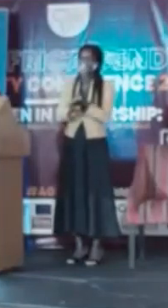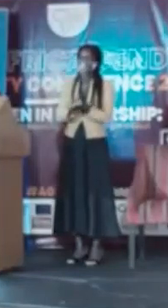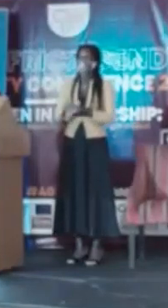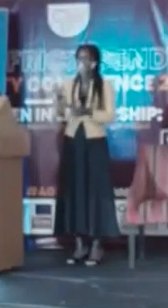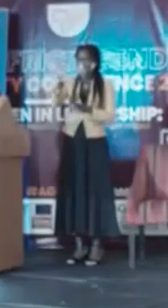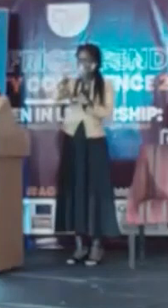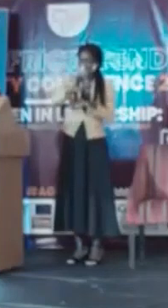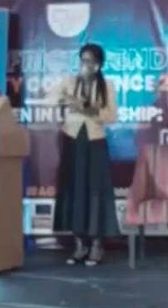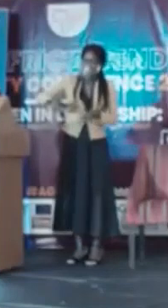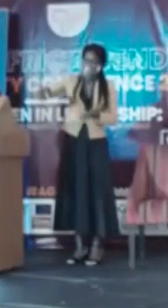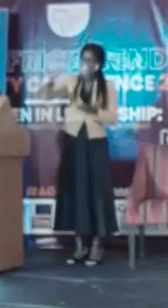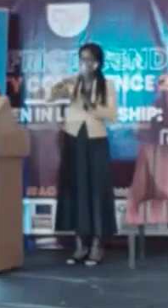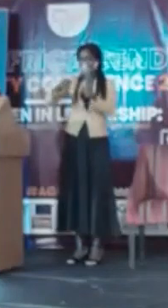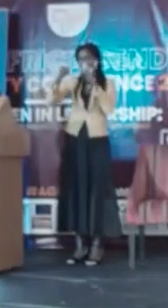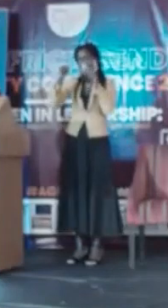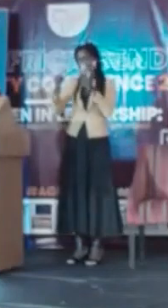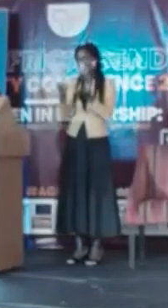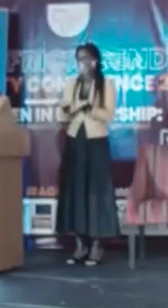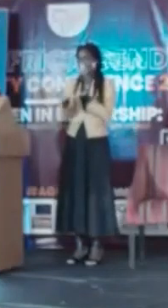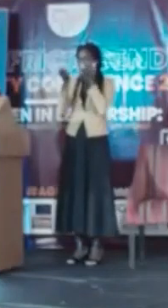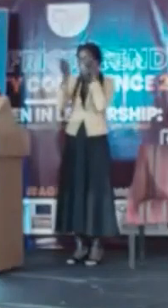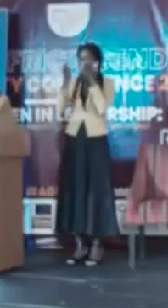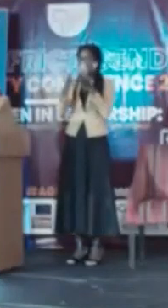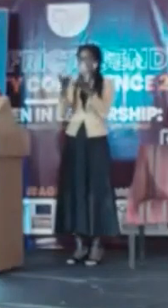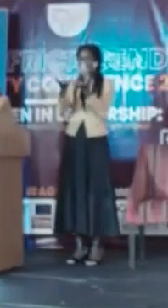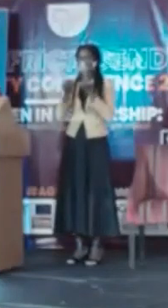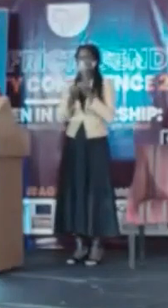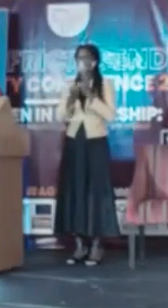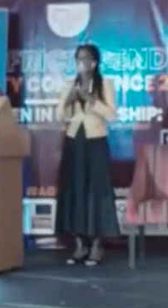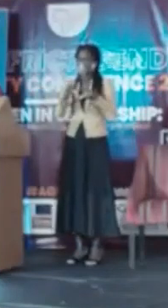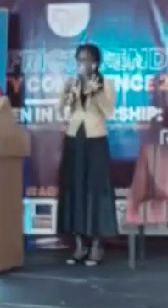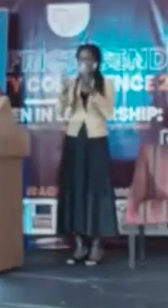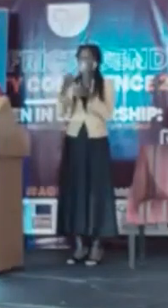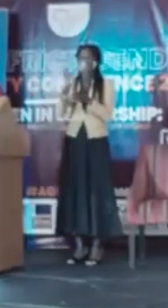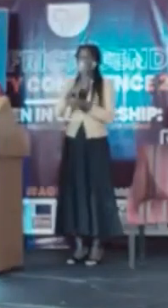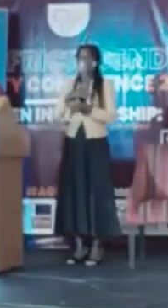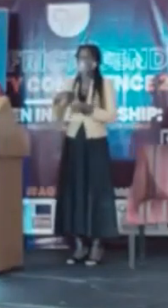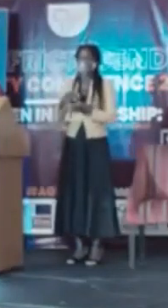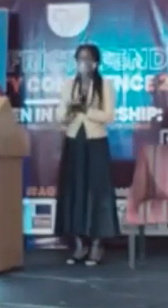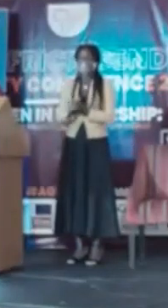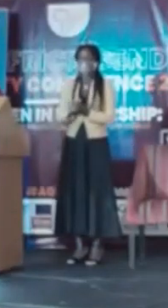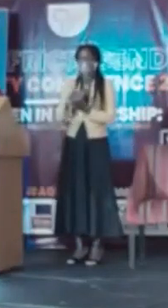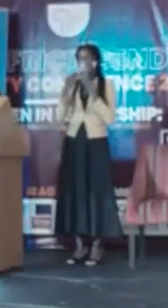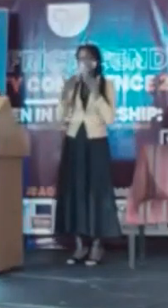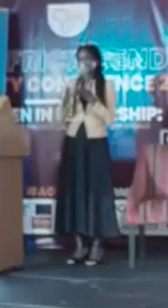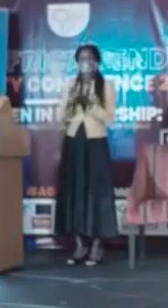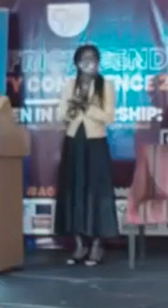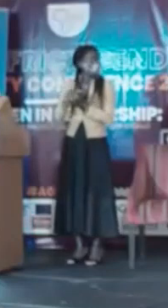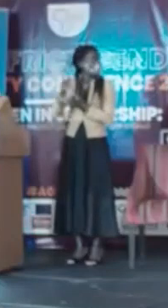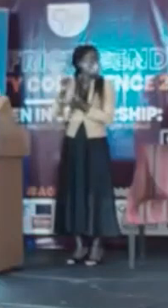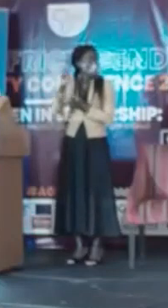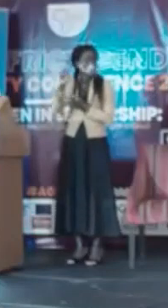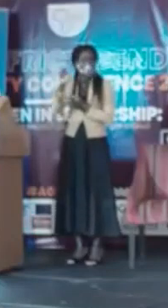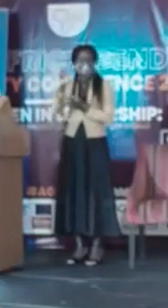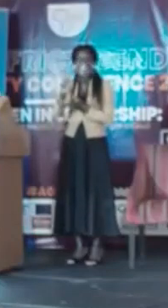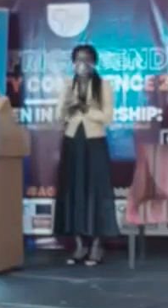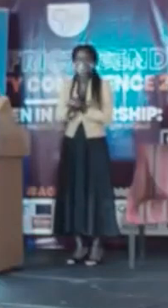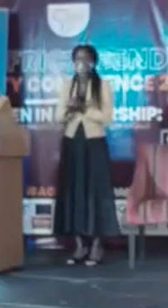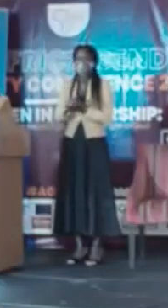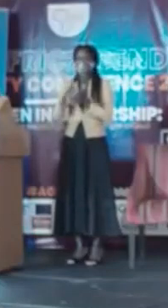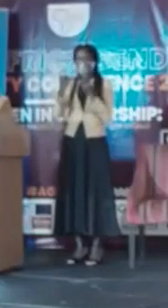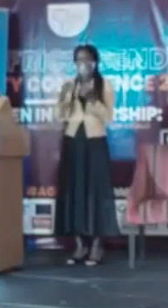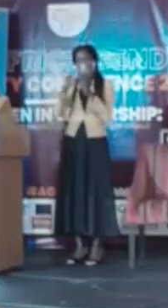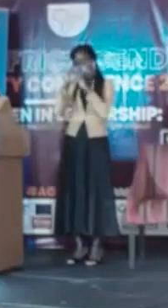increase equitable investments for women. Thank you. Thank you, Pamela. And Honorable Bohoro, your last word in 30